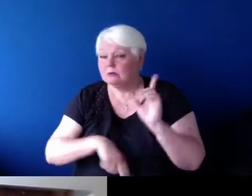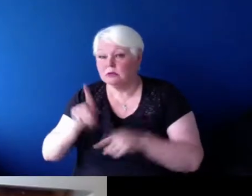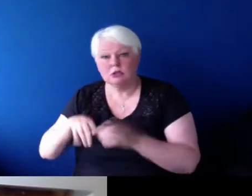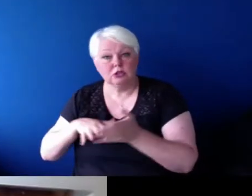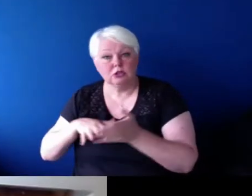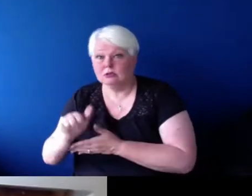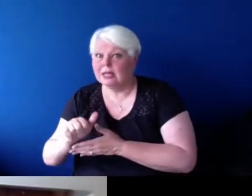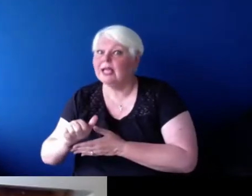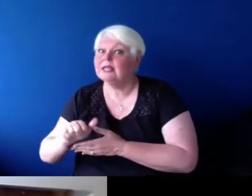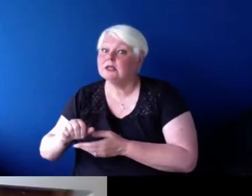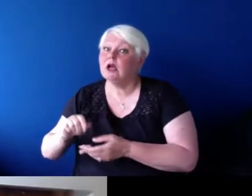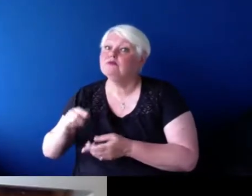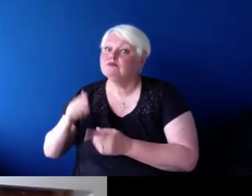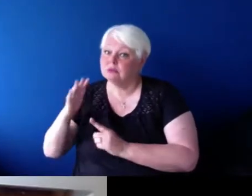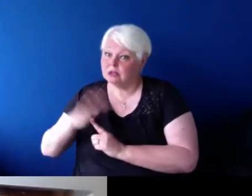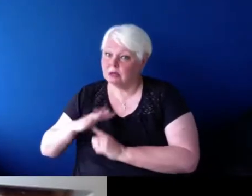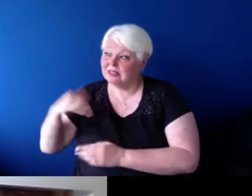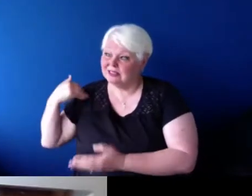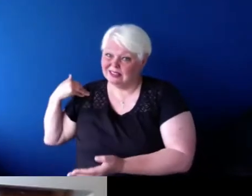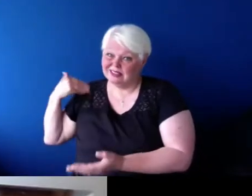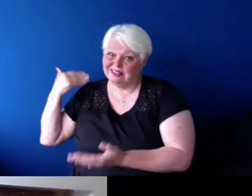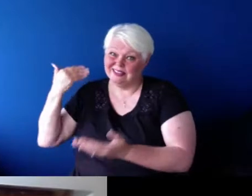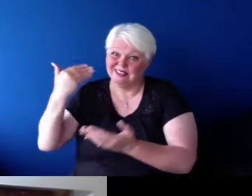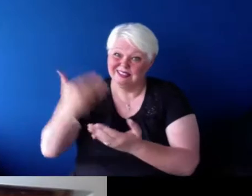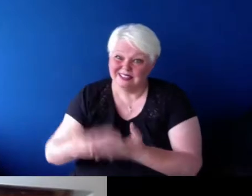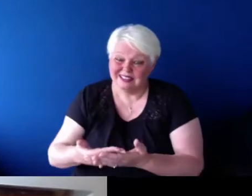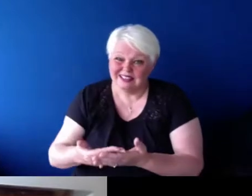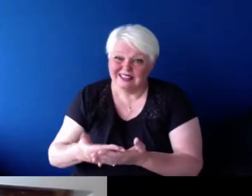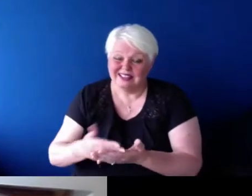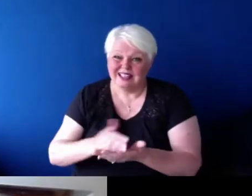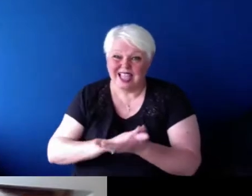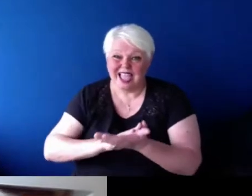Pakistani heritage, predominantly from Mirpur.